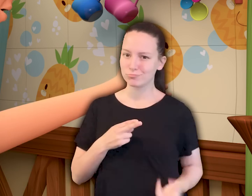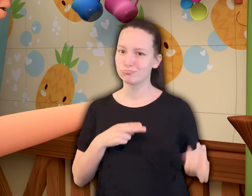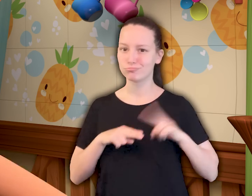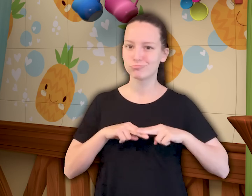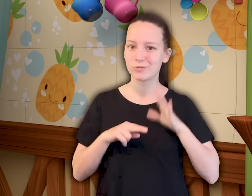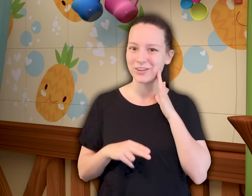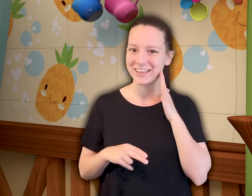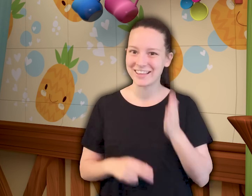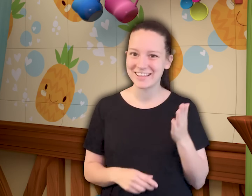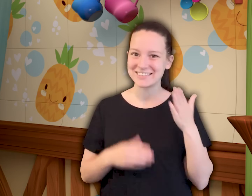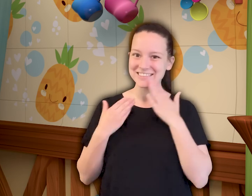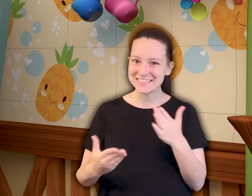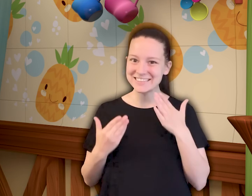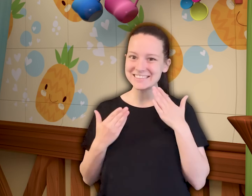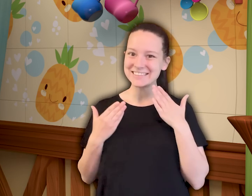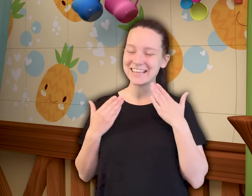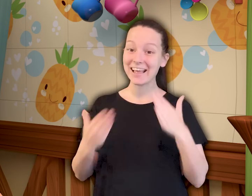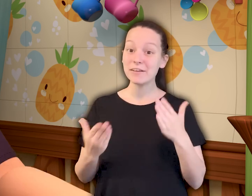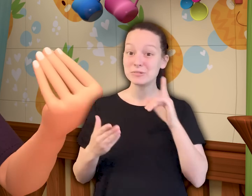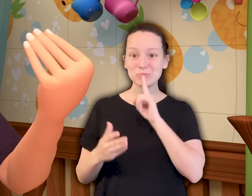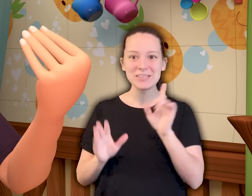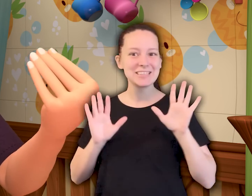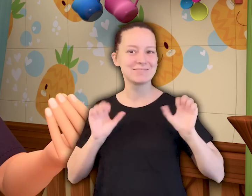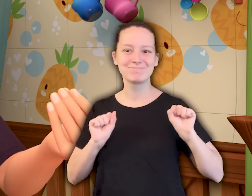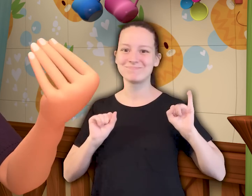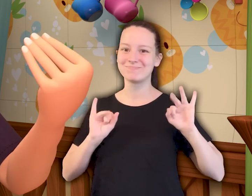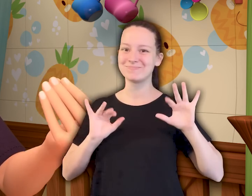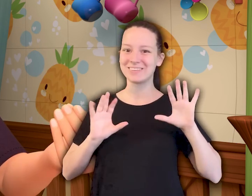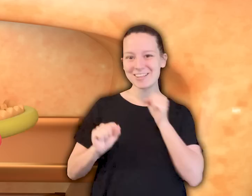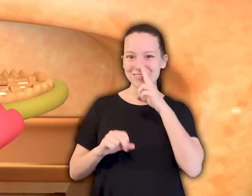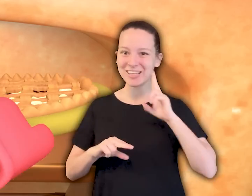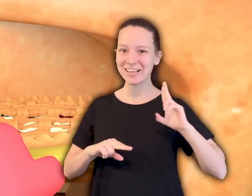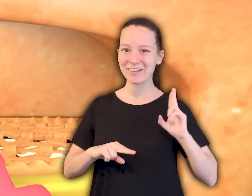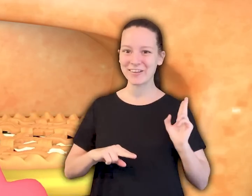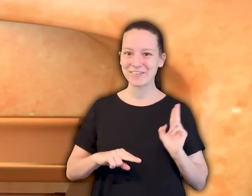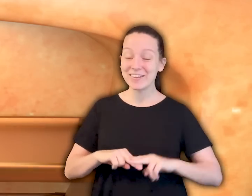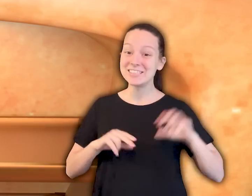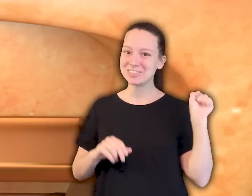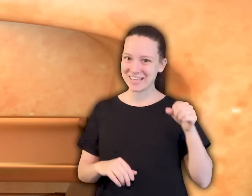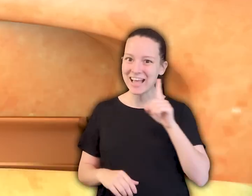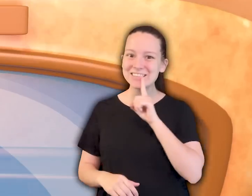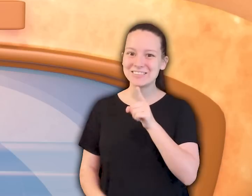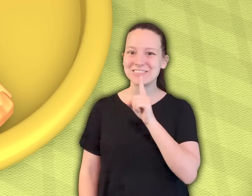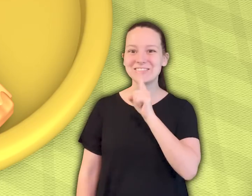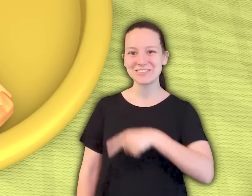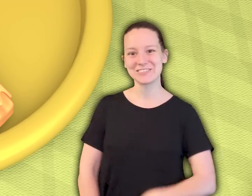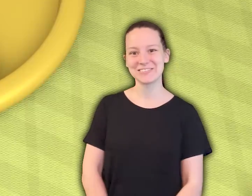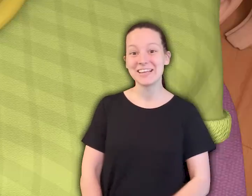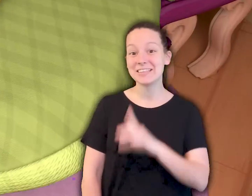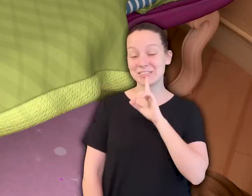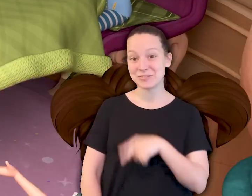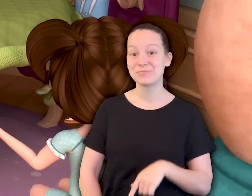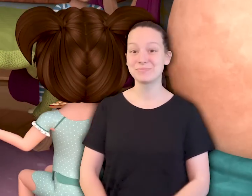pound it's Thanksgiving it's super duper fun it's true it's